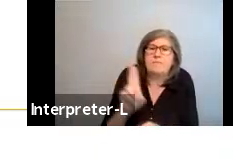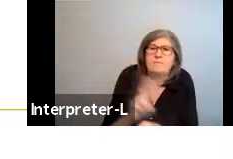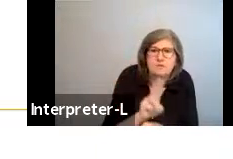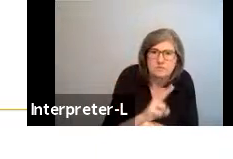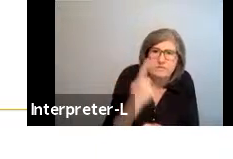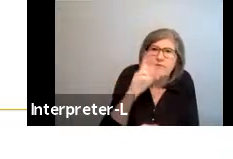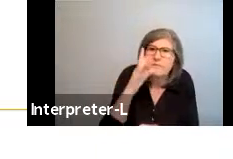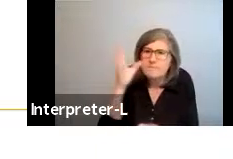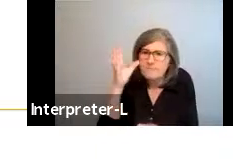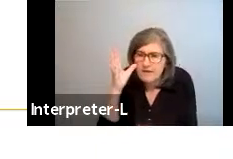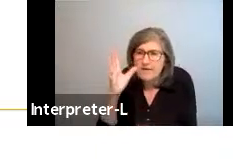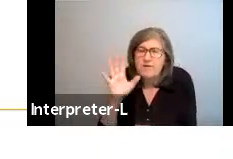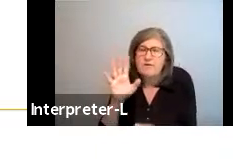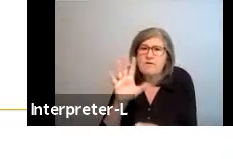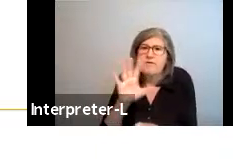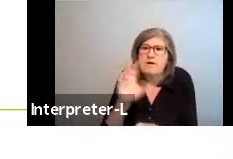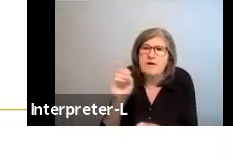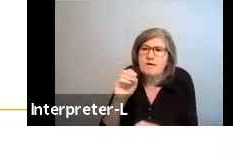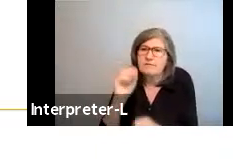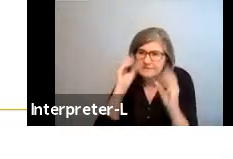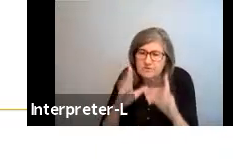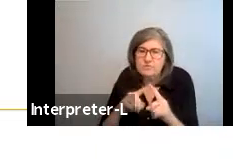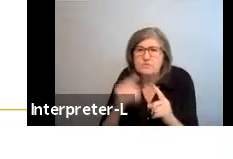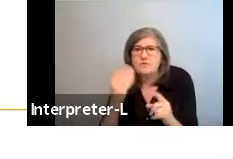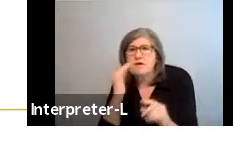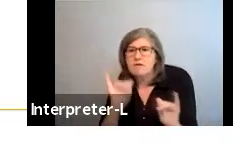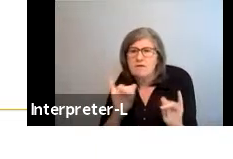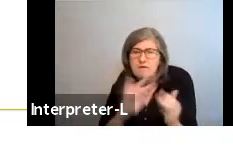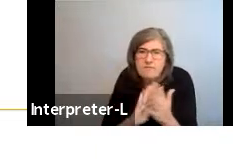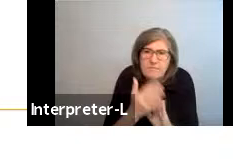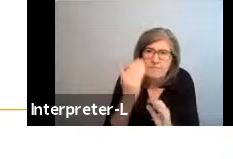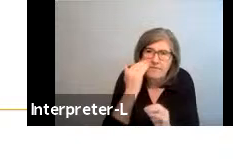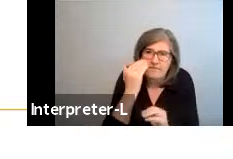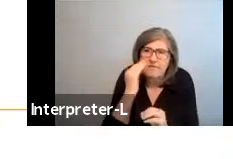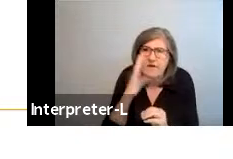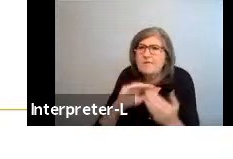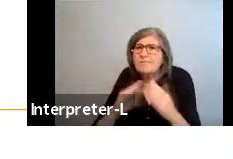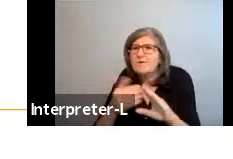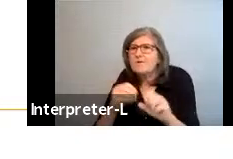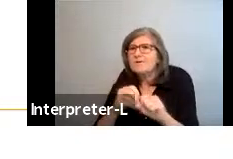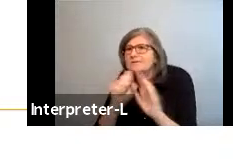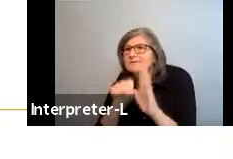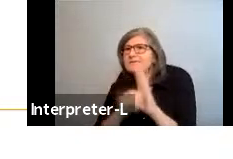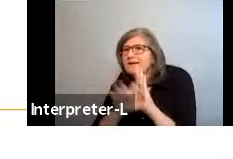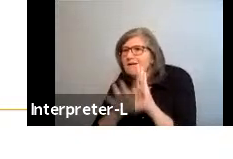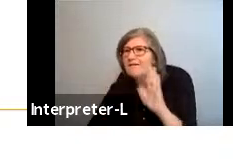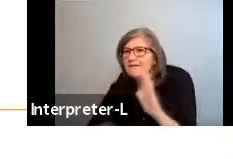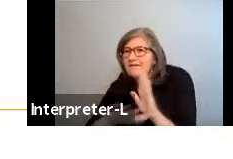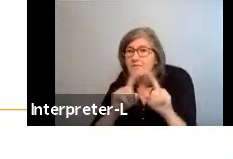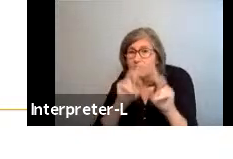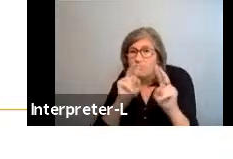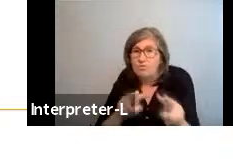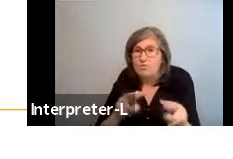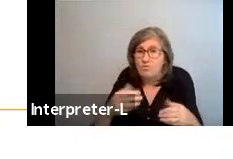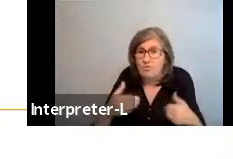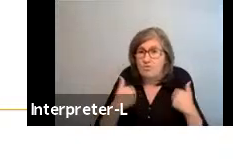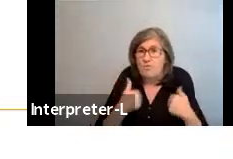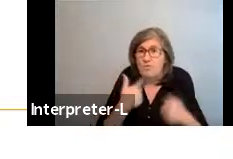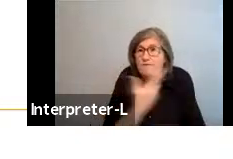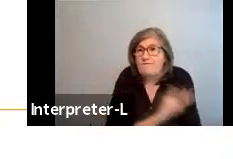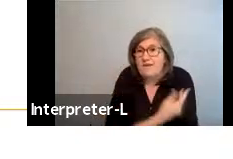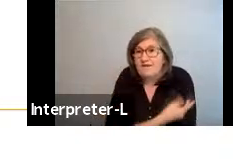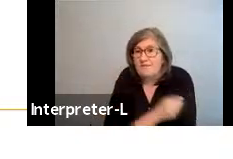parents and for teachers and communities across the state. But when you look at the youth vaccination rates